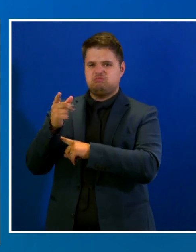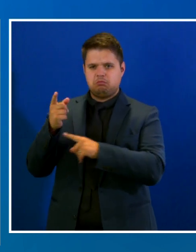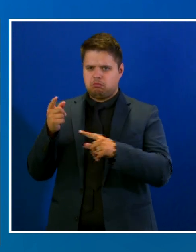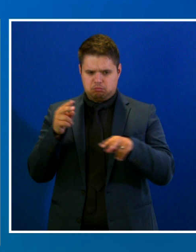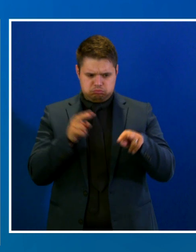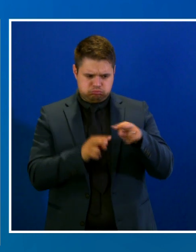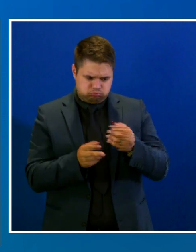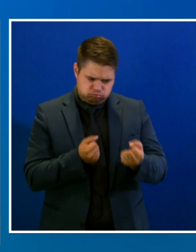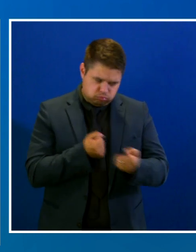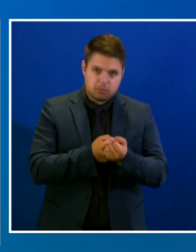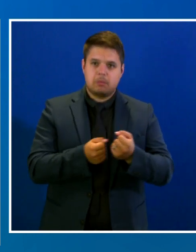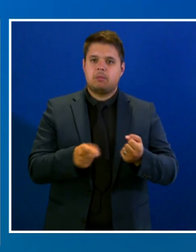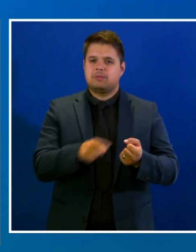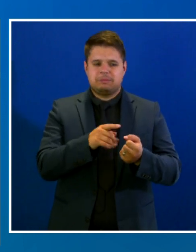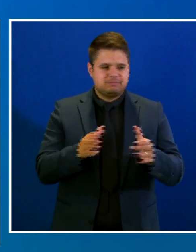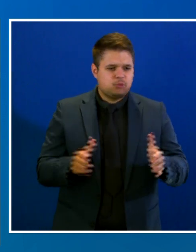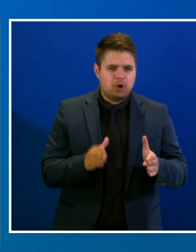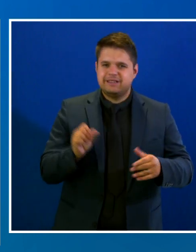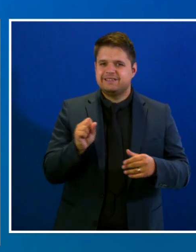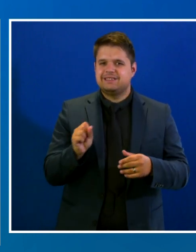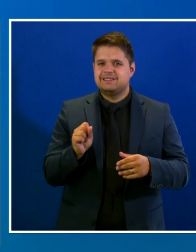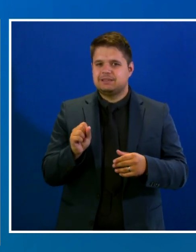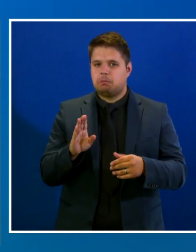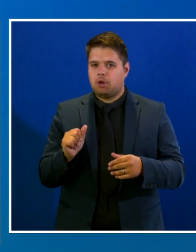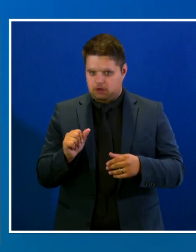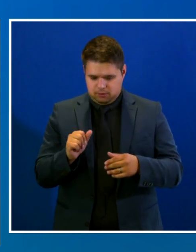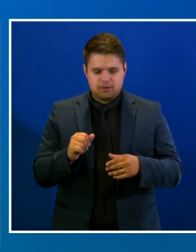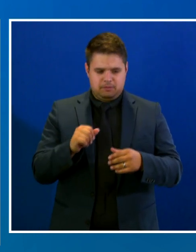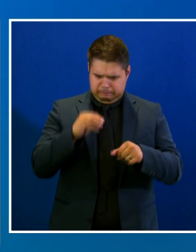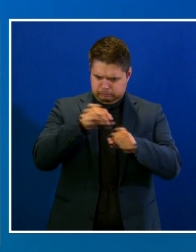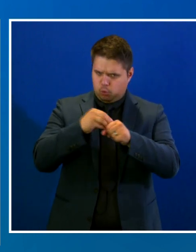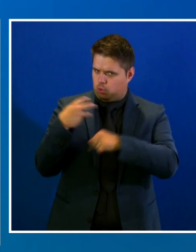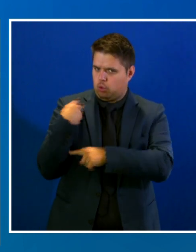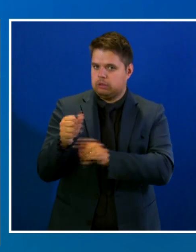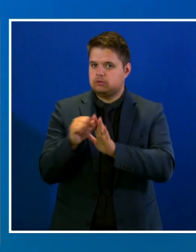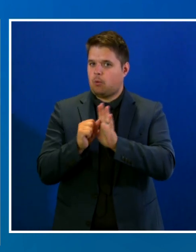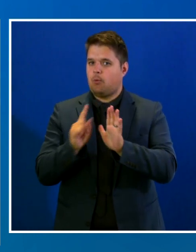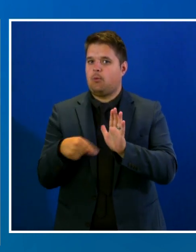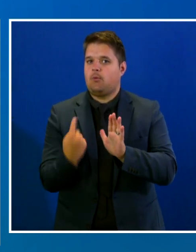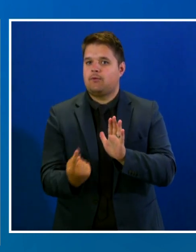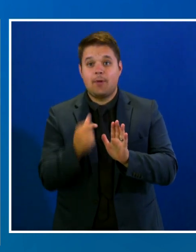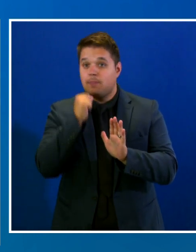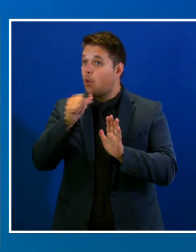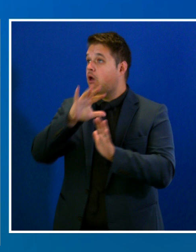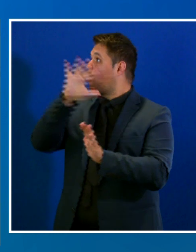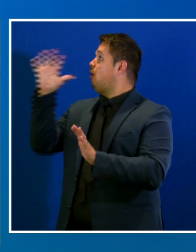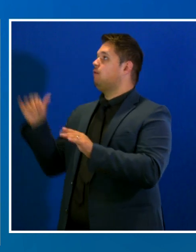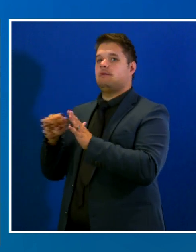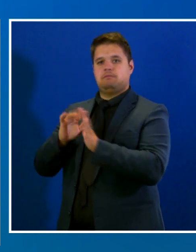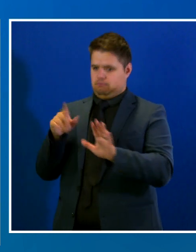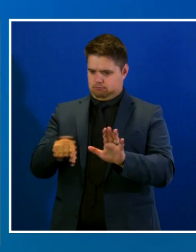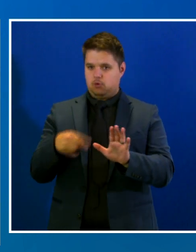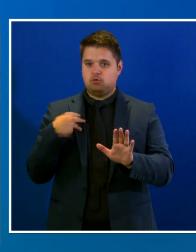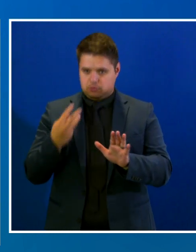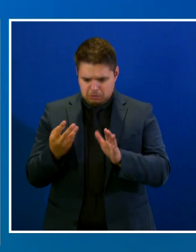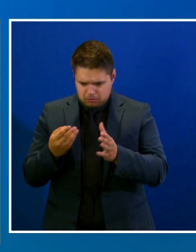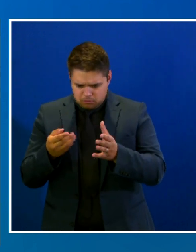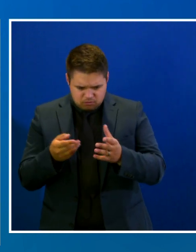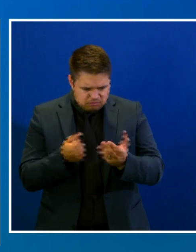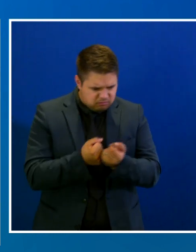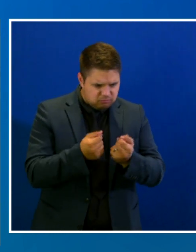accounting services are available to help employers navigate the numerous COVID relief programs currently